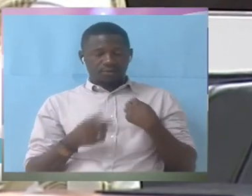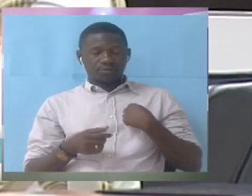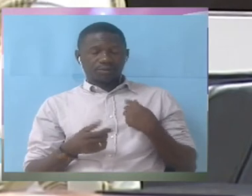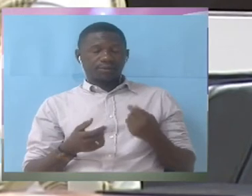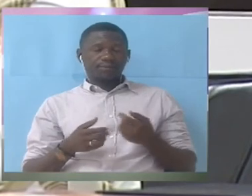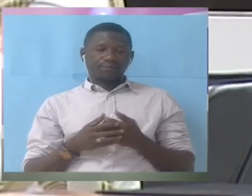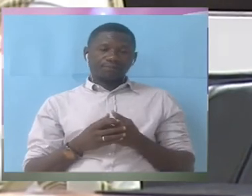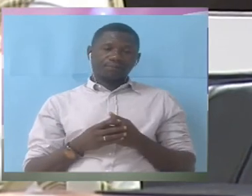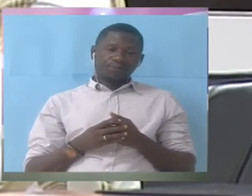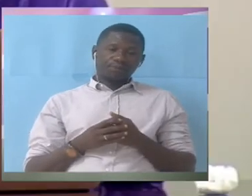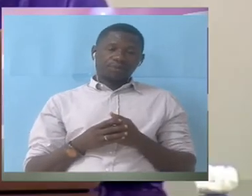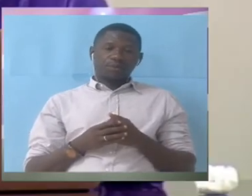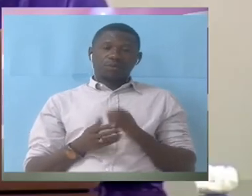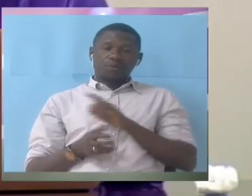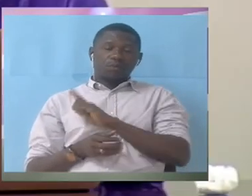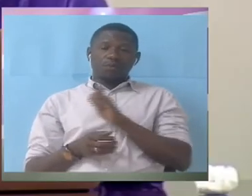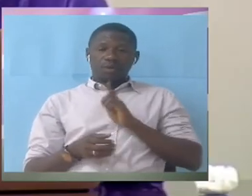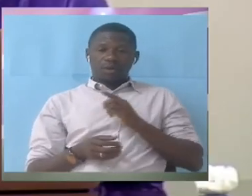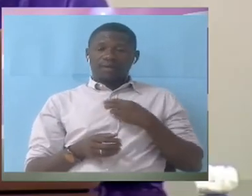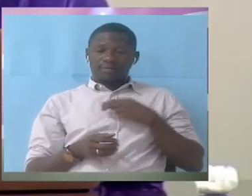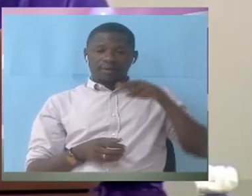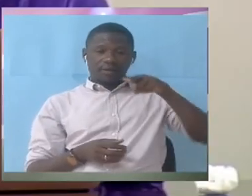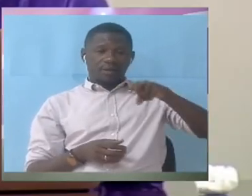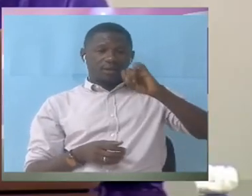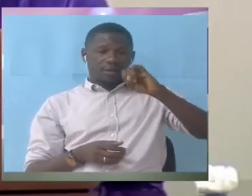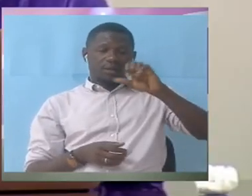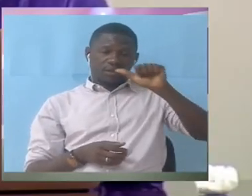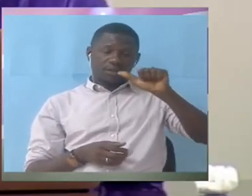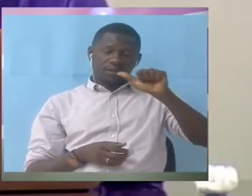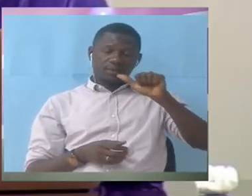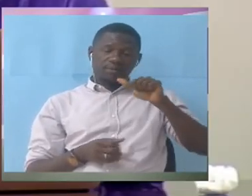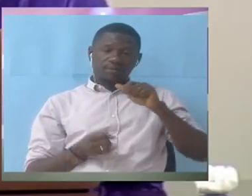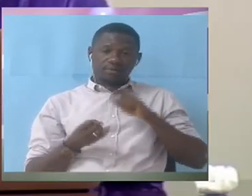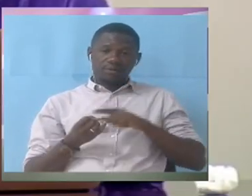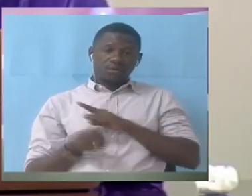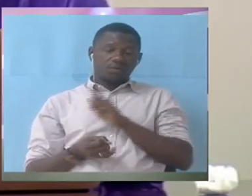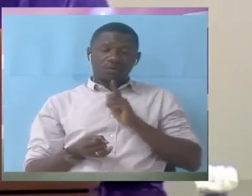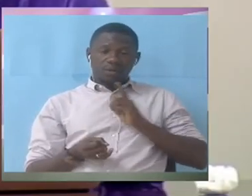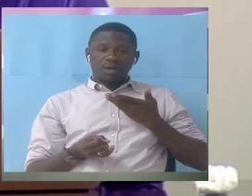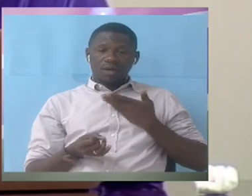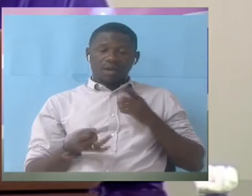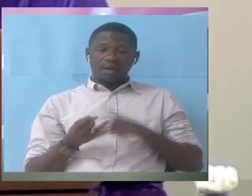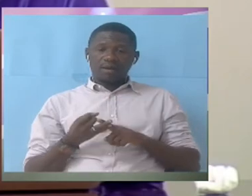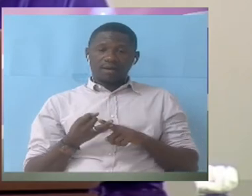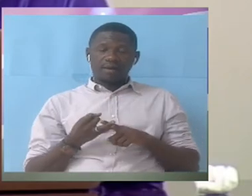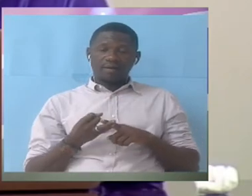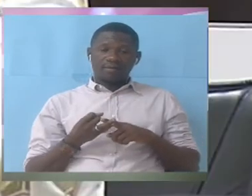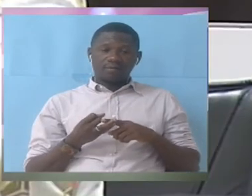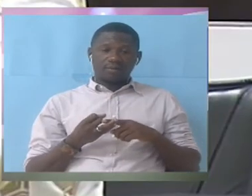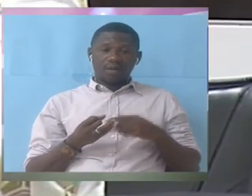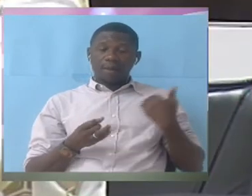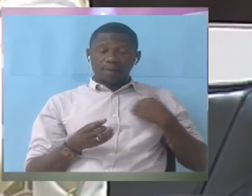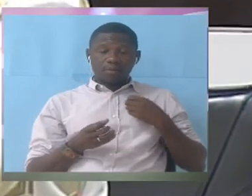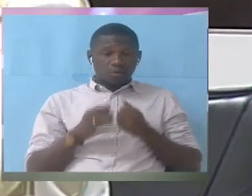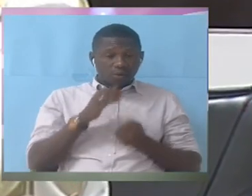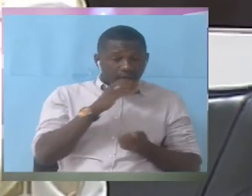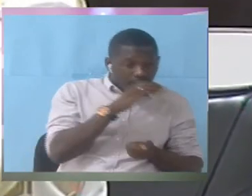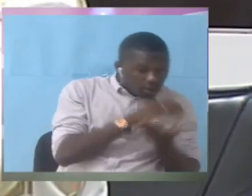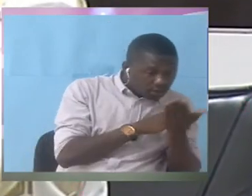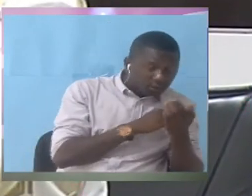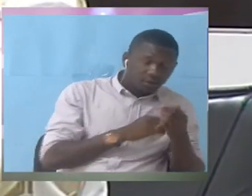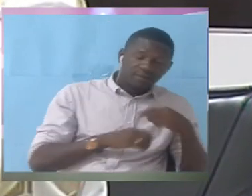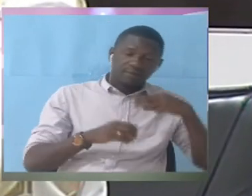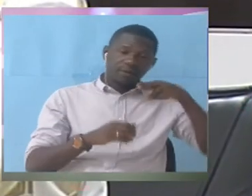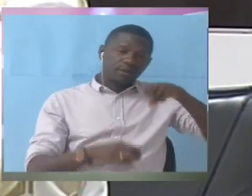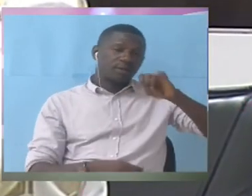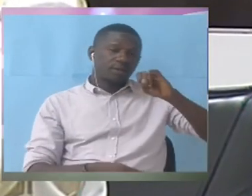munema, we have the NIA. Ñu ngi am NIA. We have informants of the NIA. Am nañ ñu jox xibar